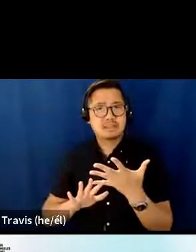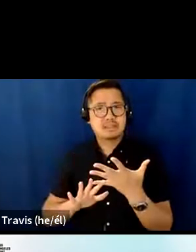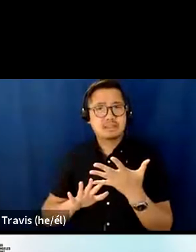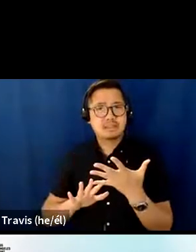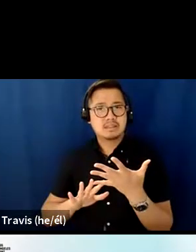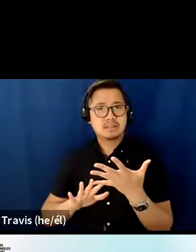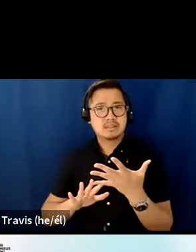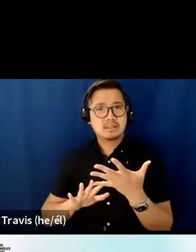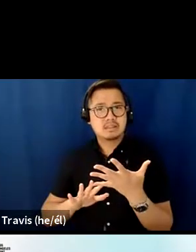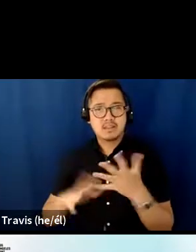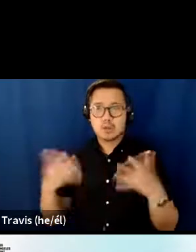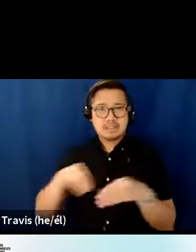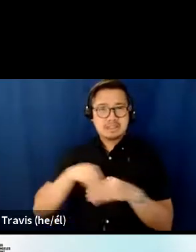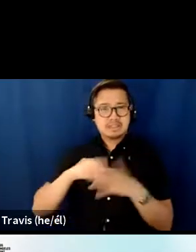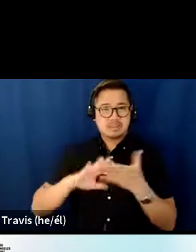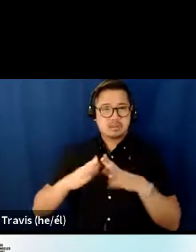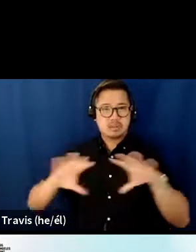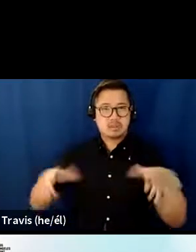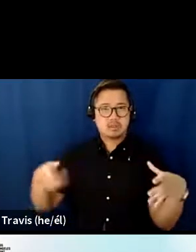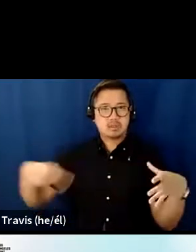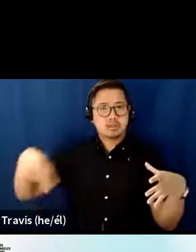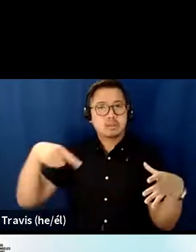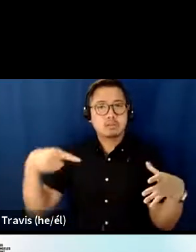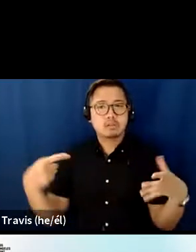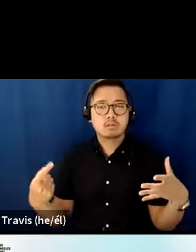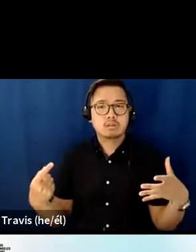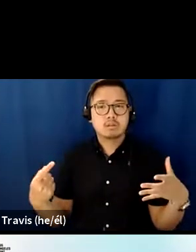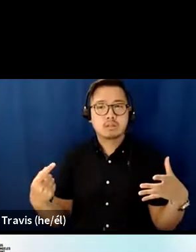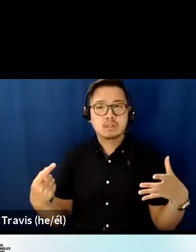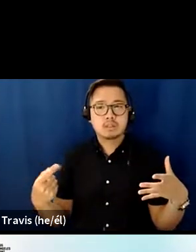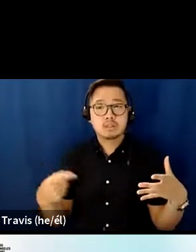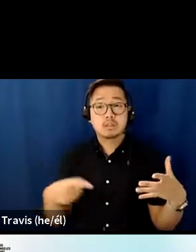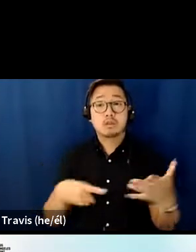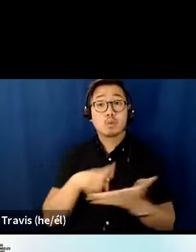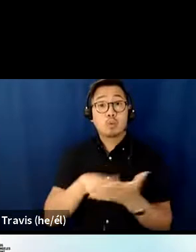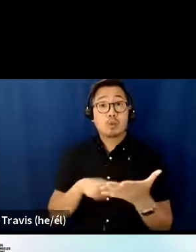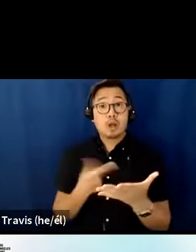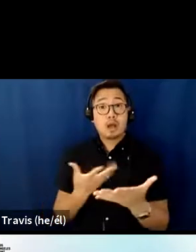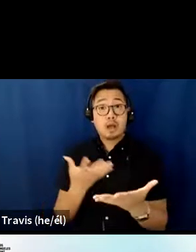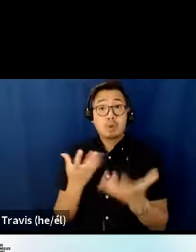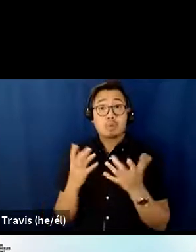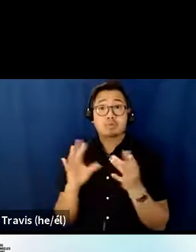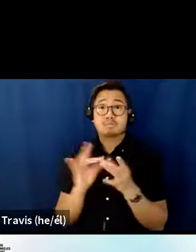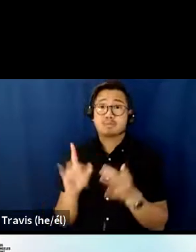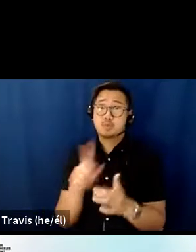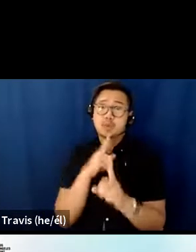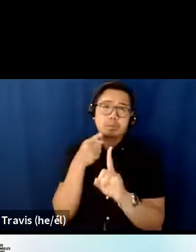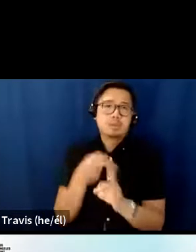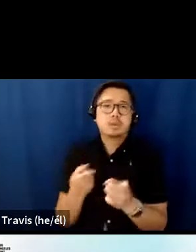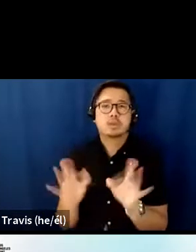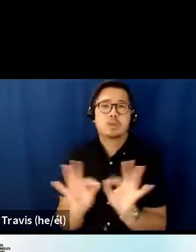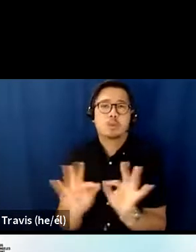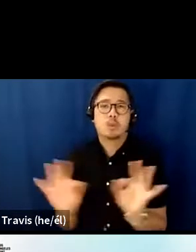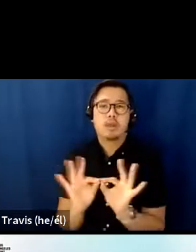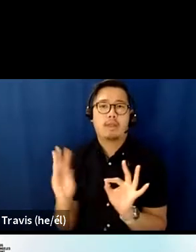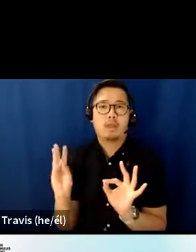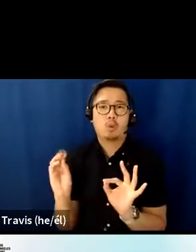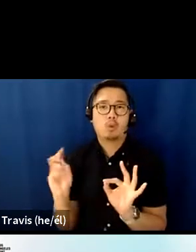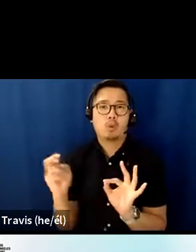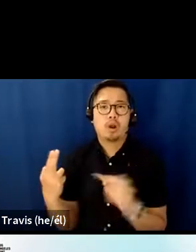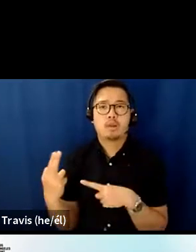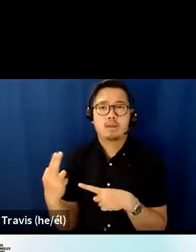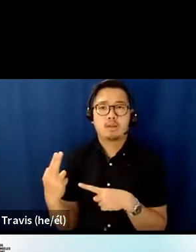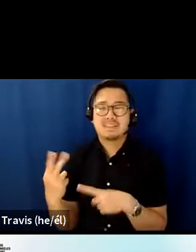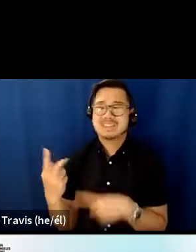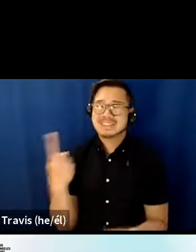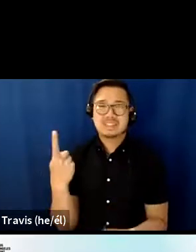each other. If we, and what I really like to engage is it's about worth. I feel like that is one of the biggest struggles